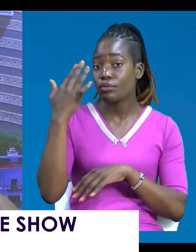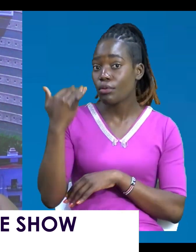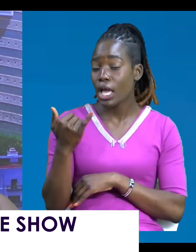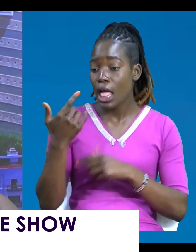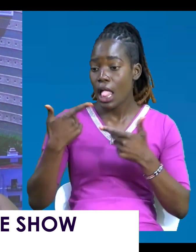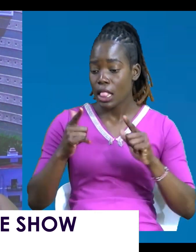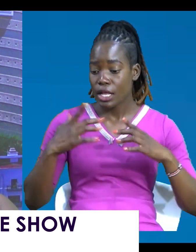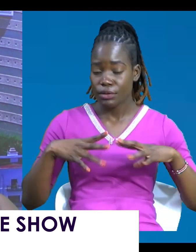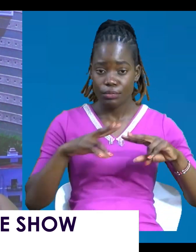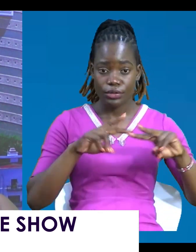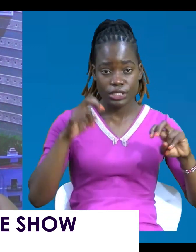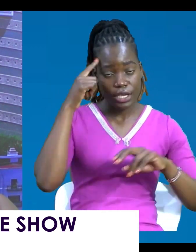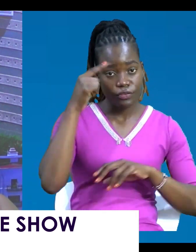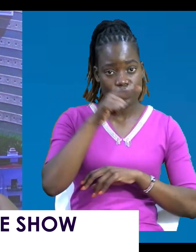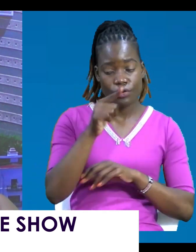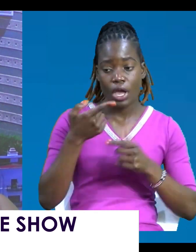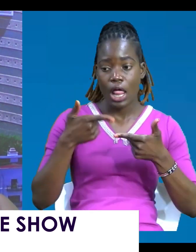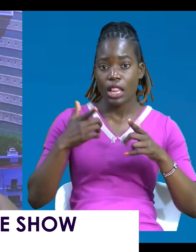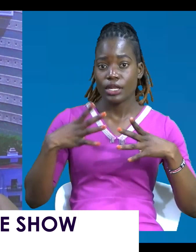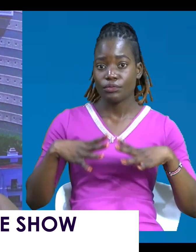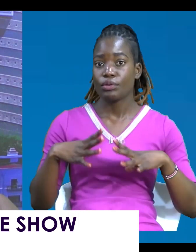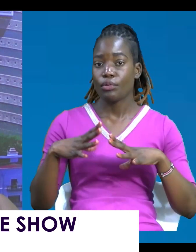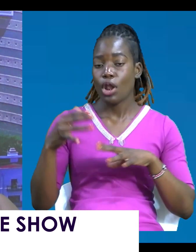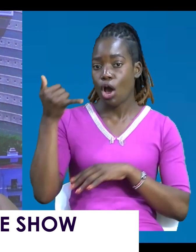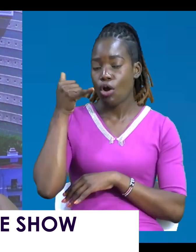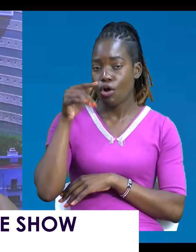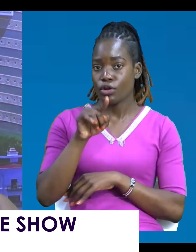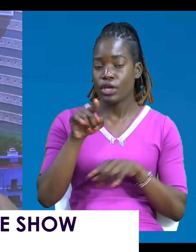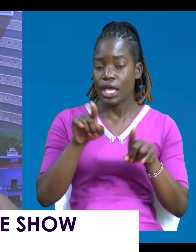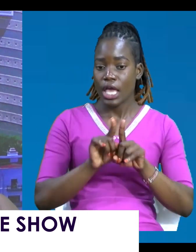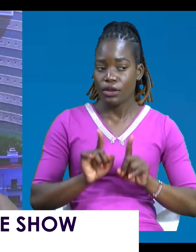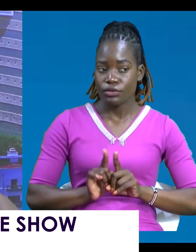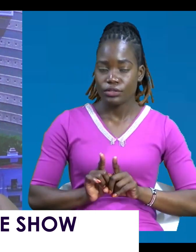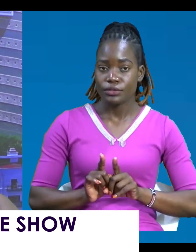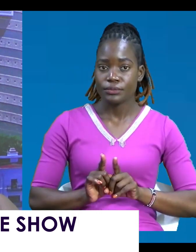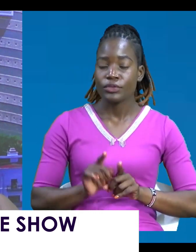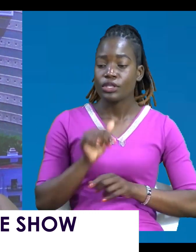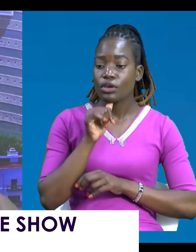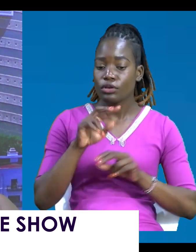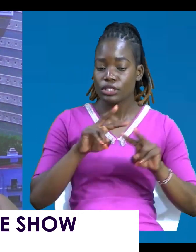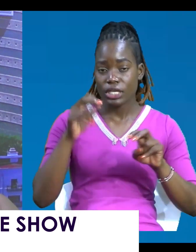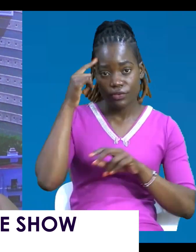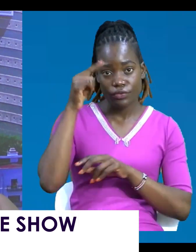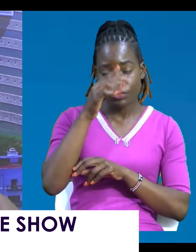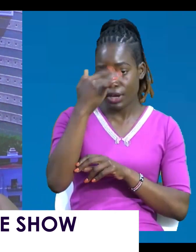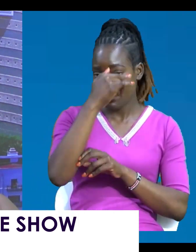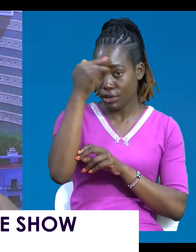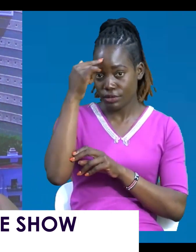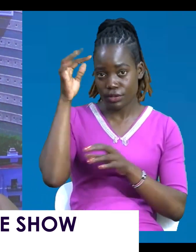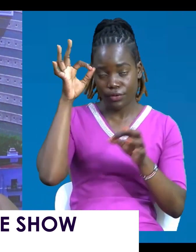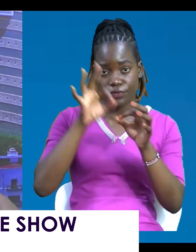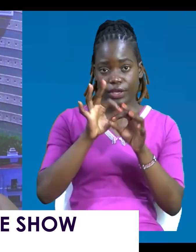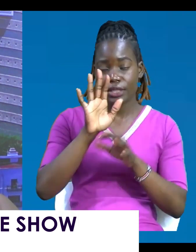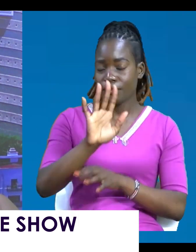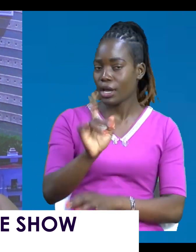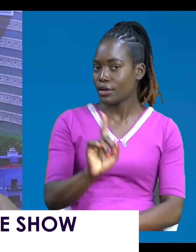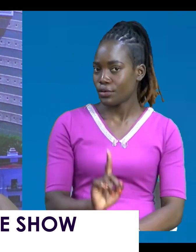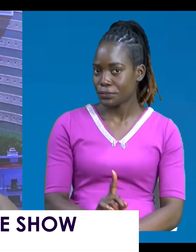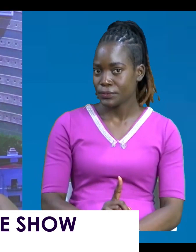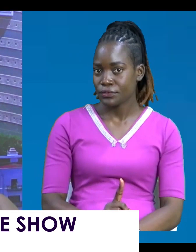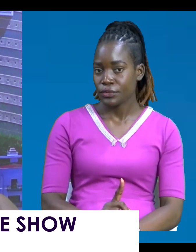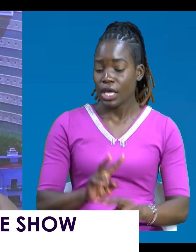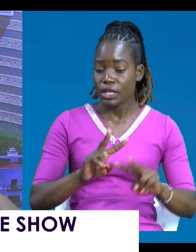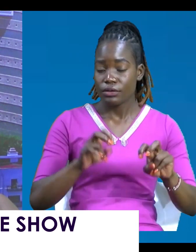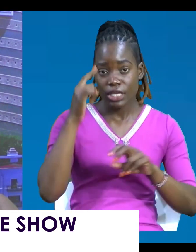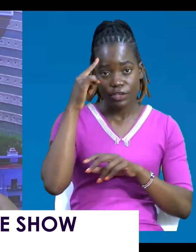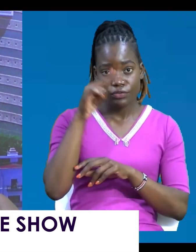people look for you. Let people call you. And they will not look for you because of your face. No. They